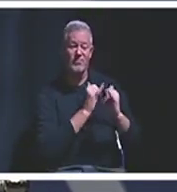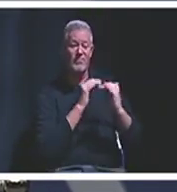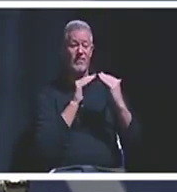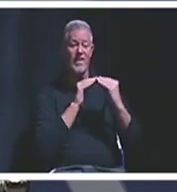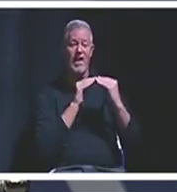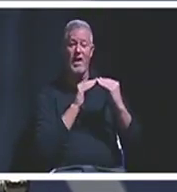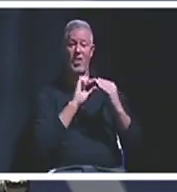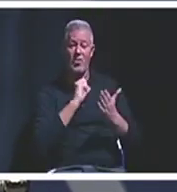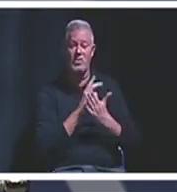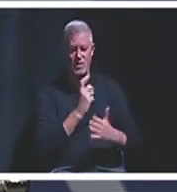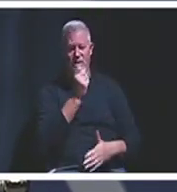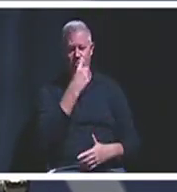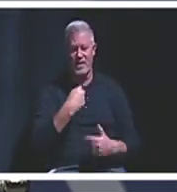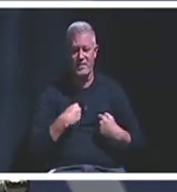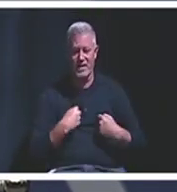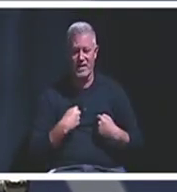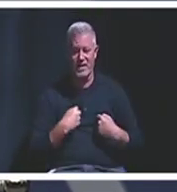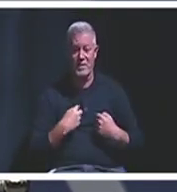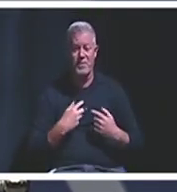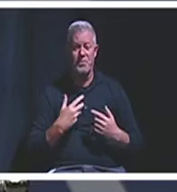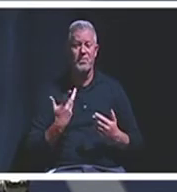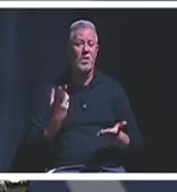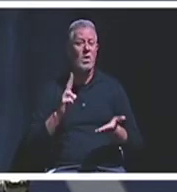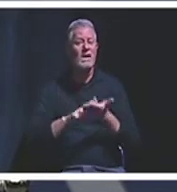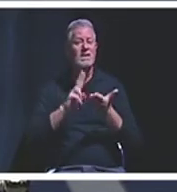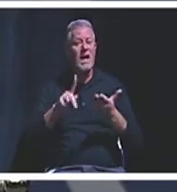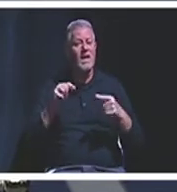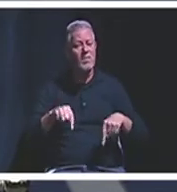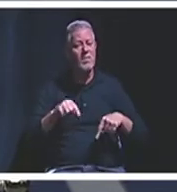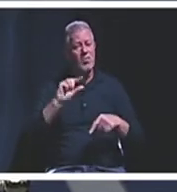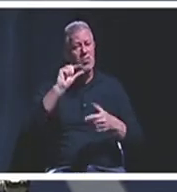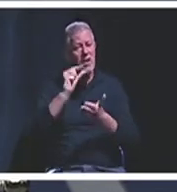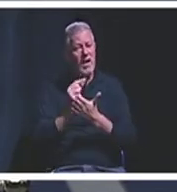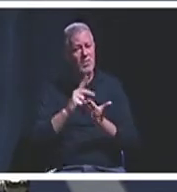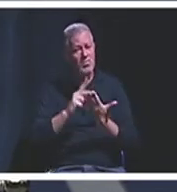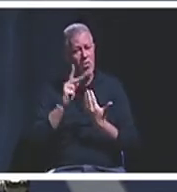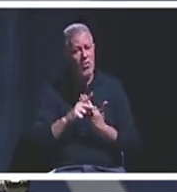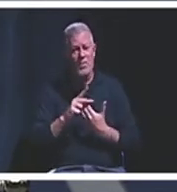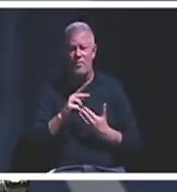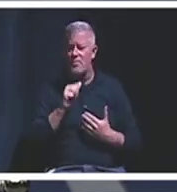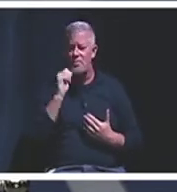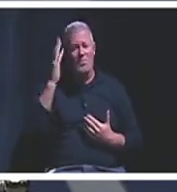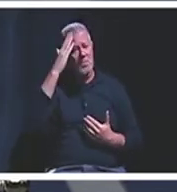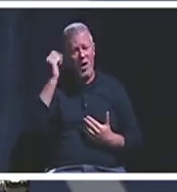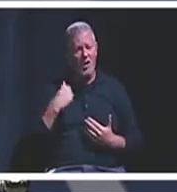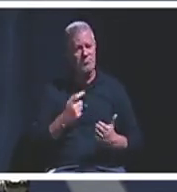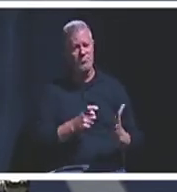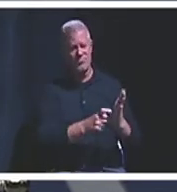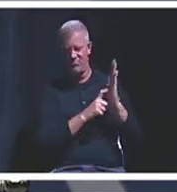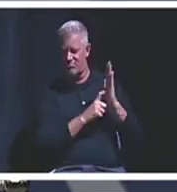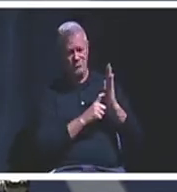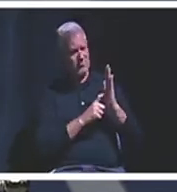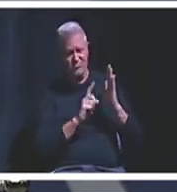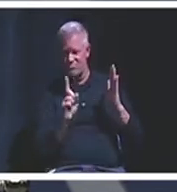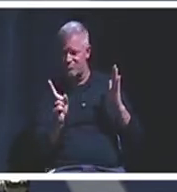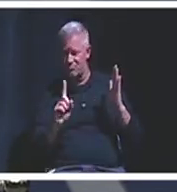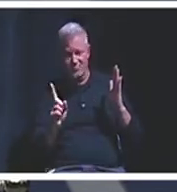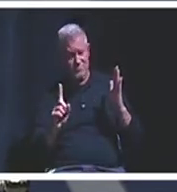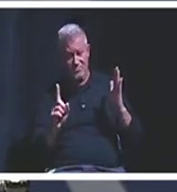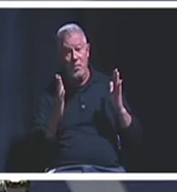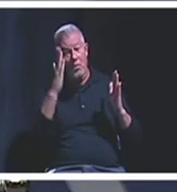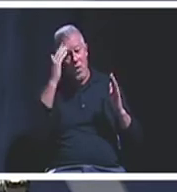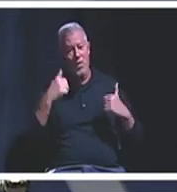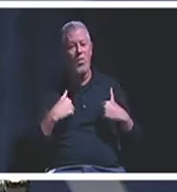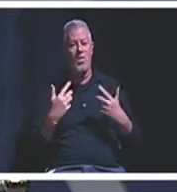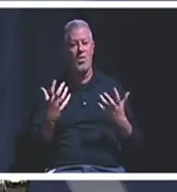me here. We enrolled into this graduate program not because we were required to, but because we wanted